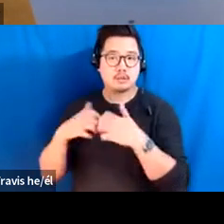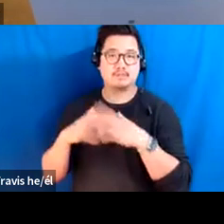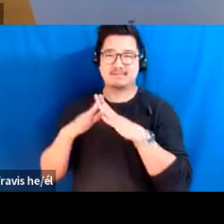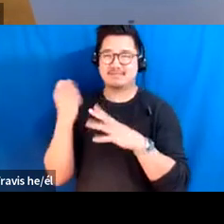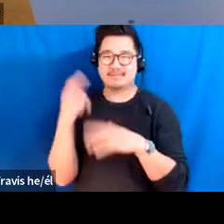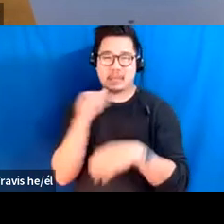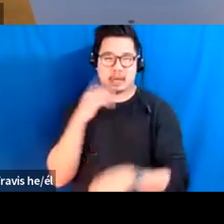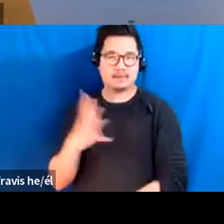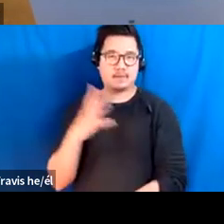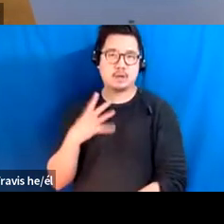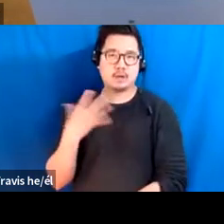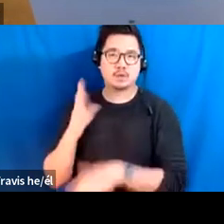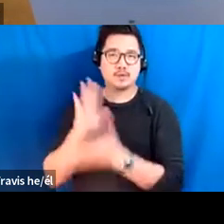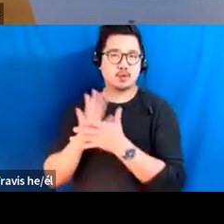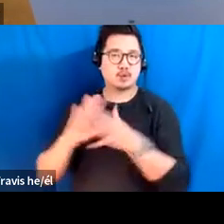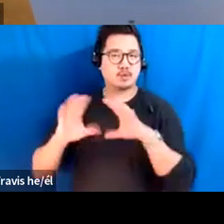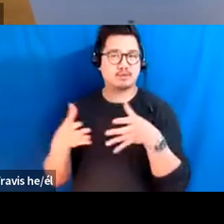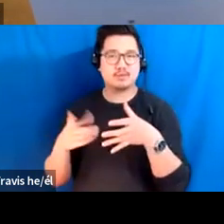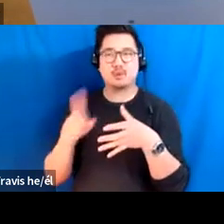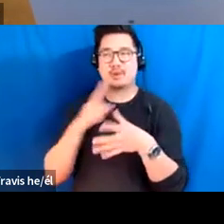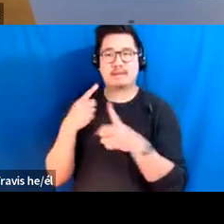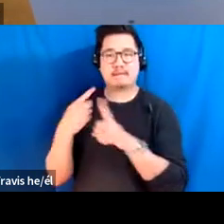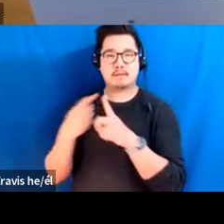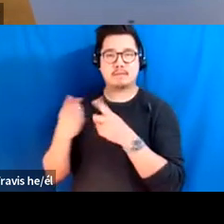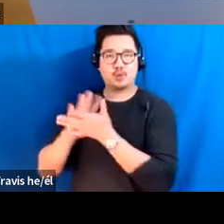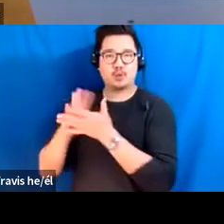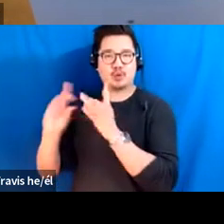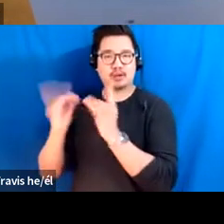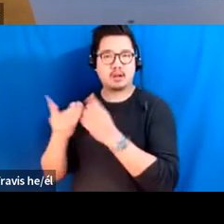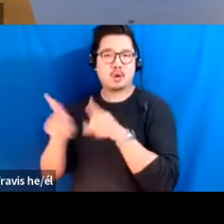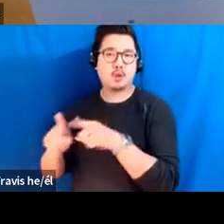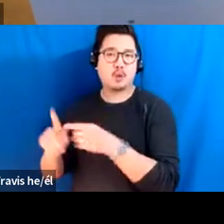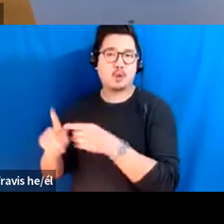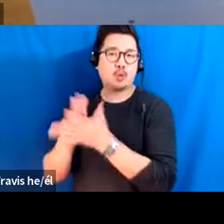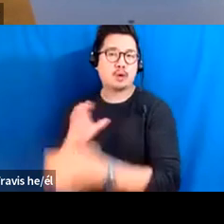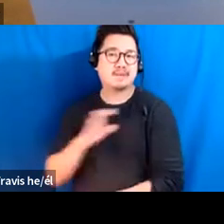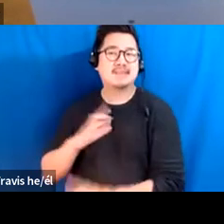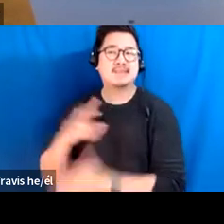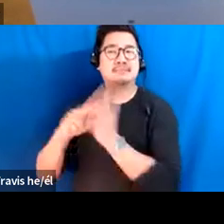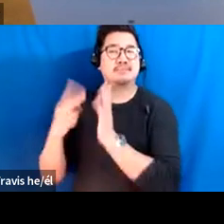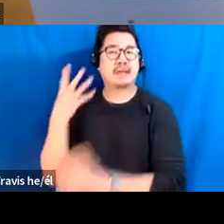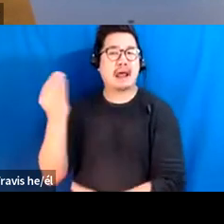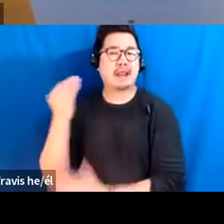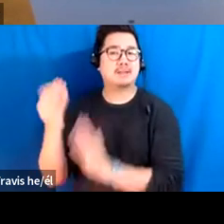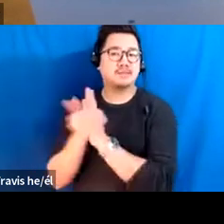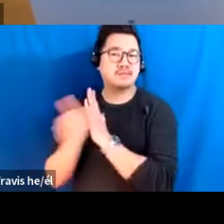committee it's actually more of a group of the district and and school committee outside experts really really helpful folks we take